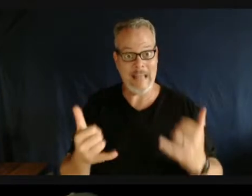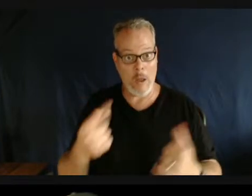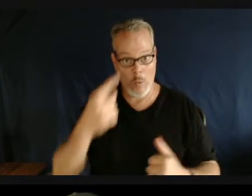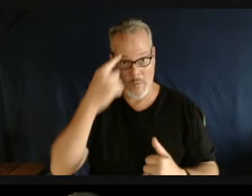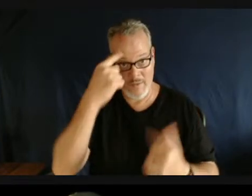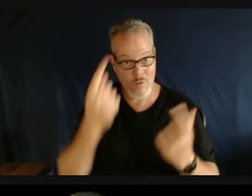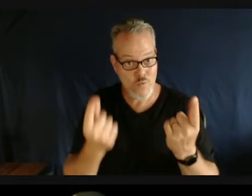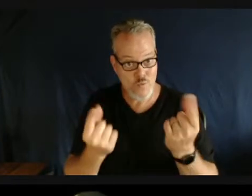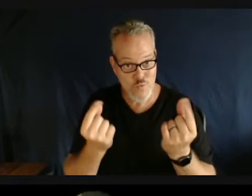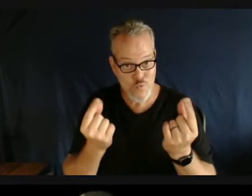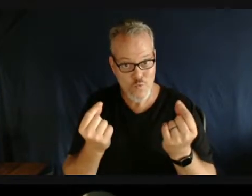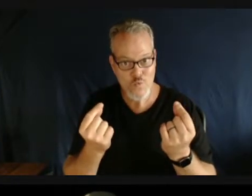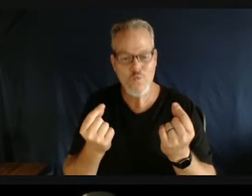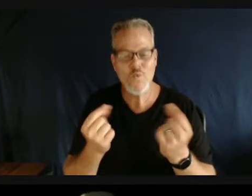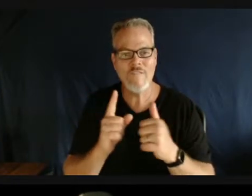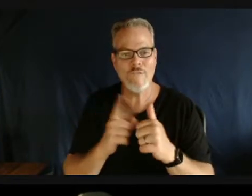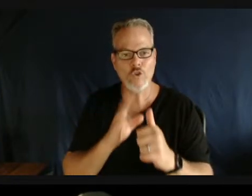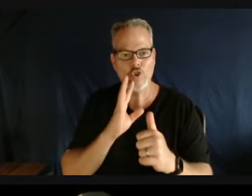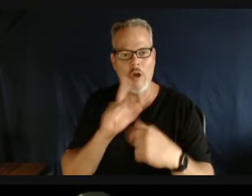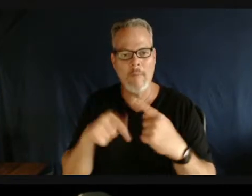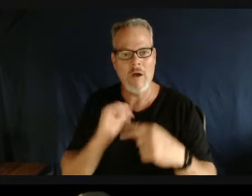very quickly touch on our volcano watch